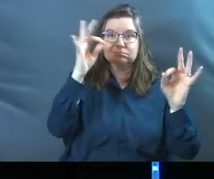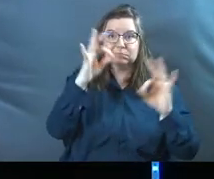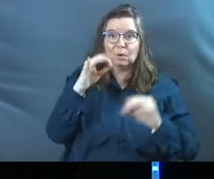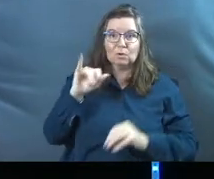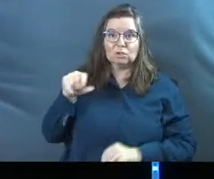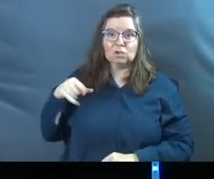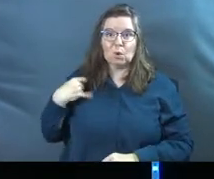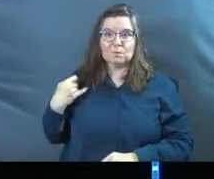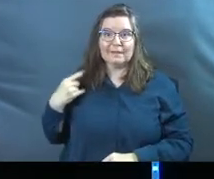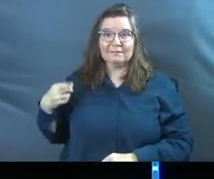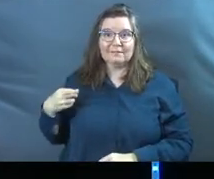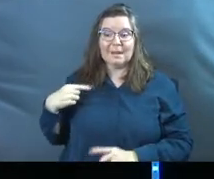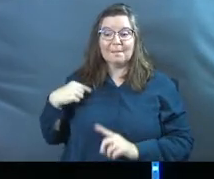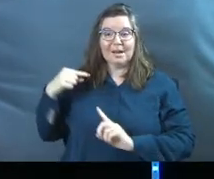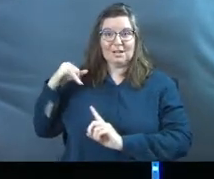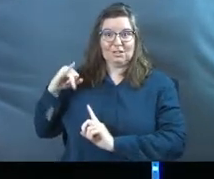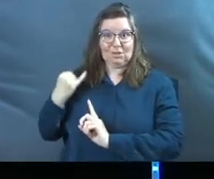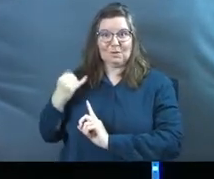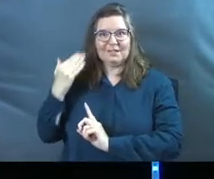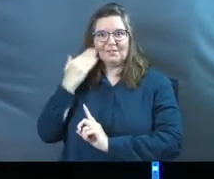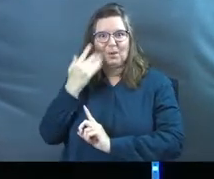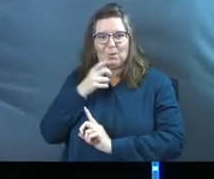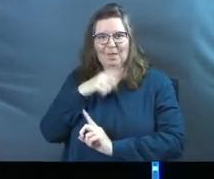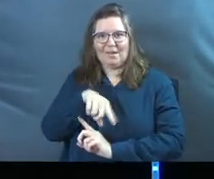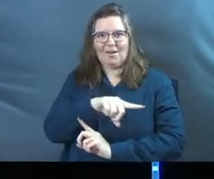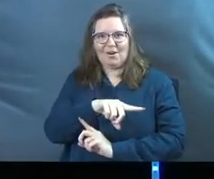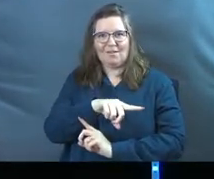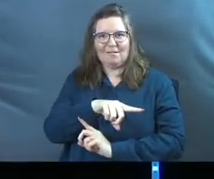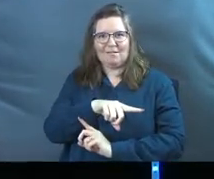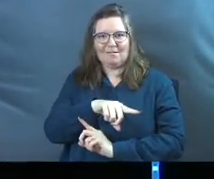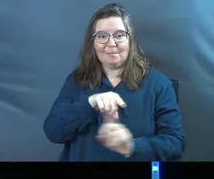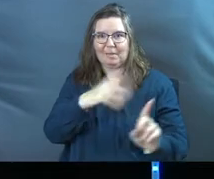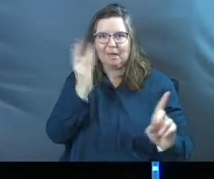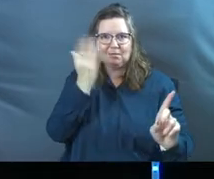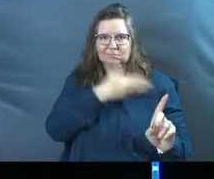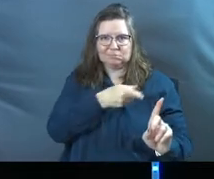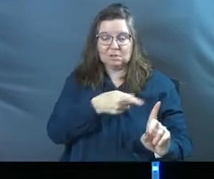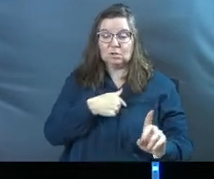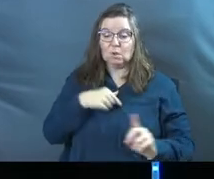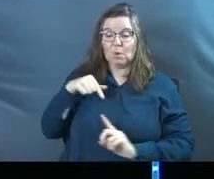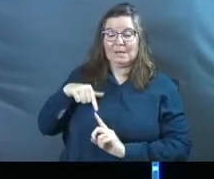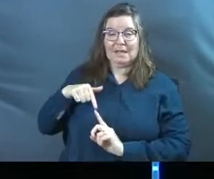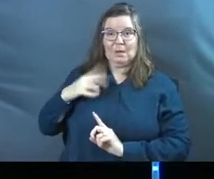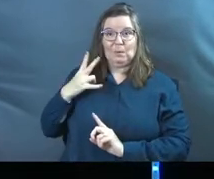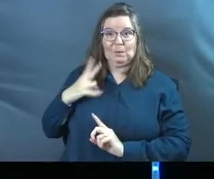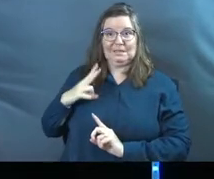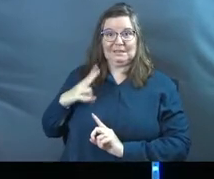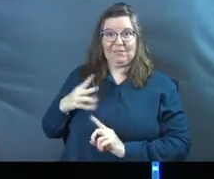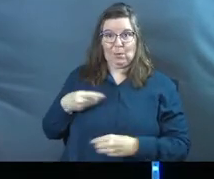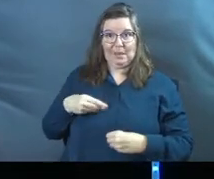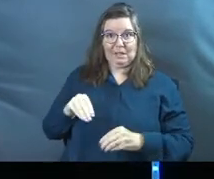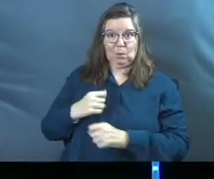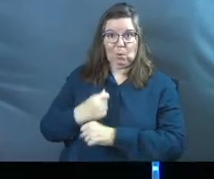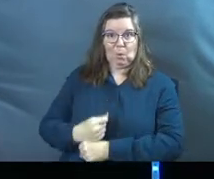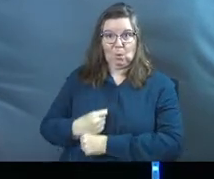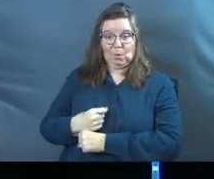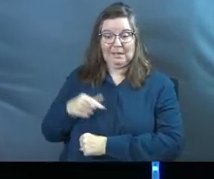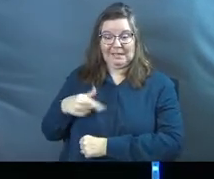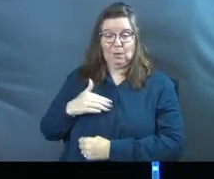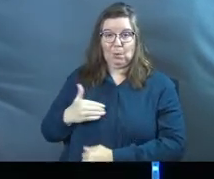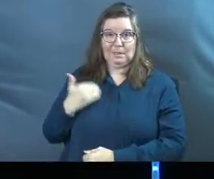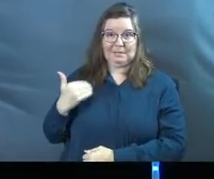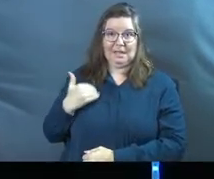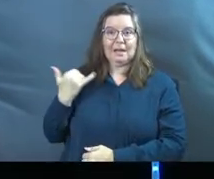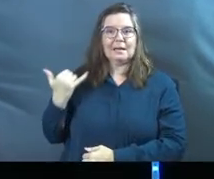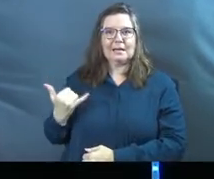Joseph, but he knows it's them. Okay, so he was 17 when they sold him. He was